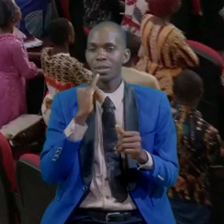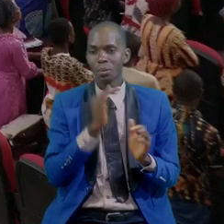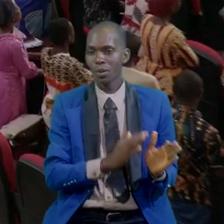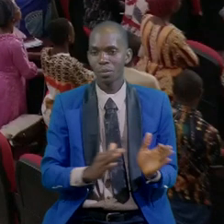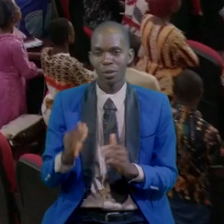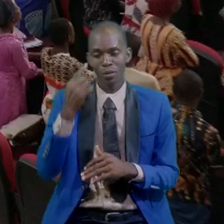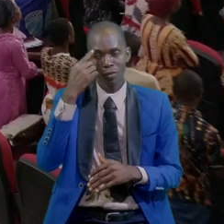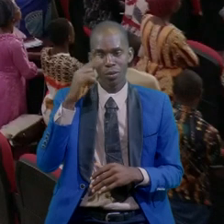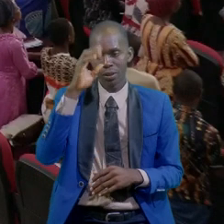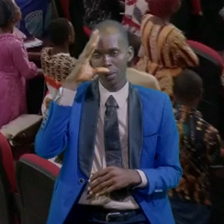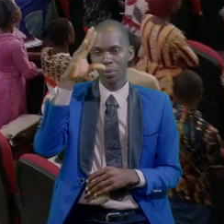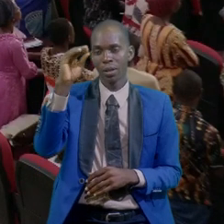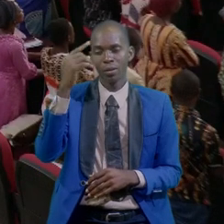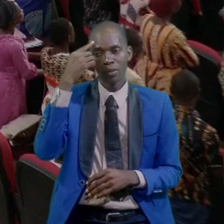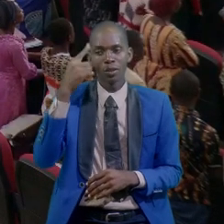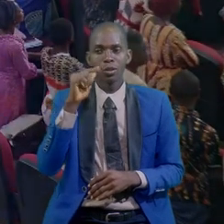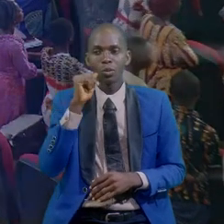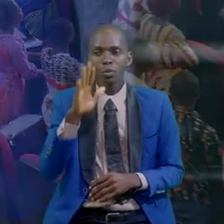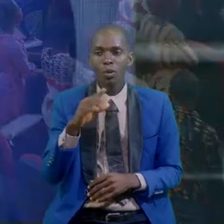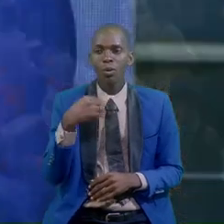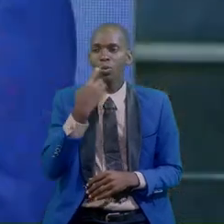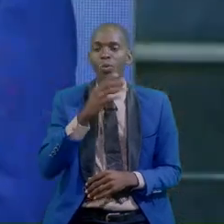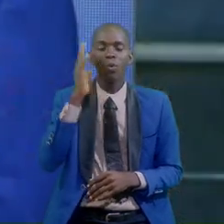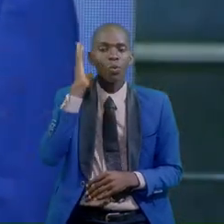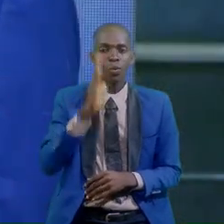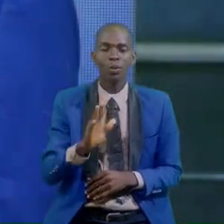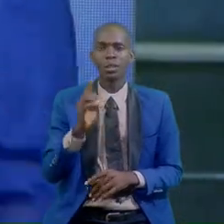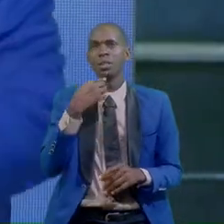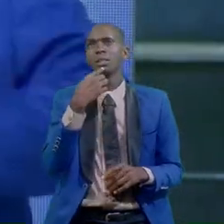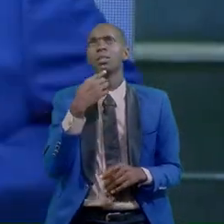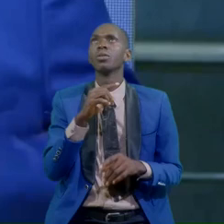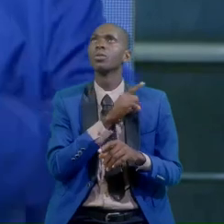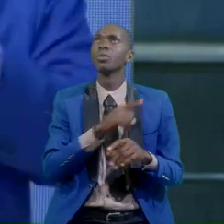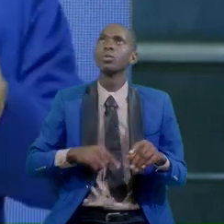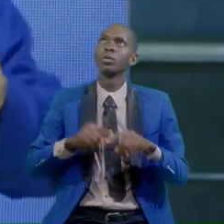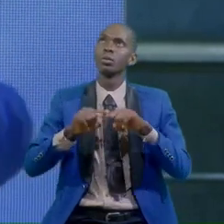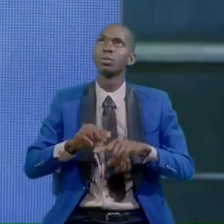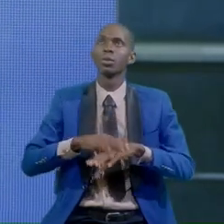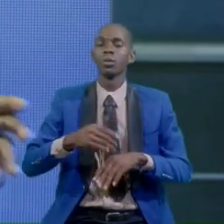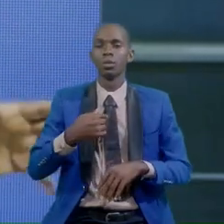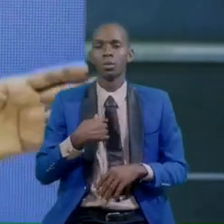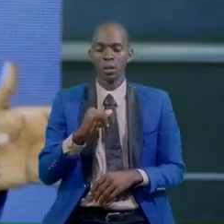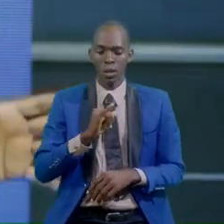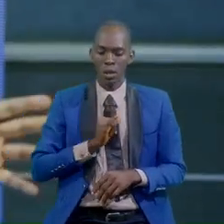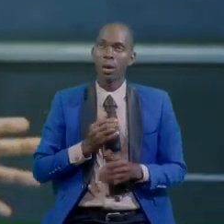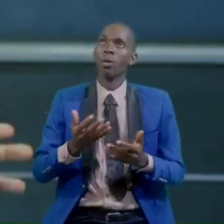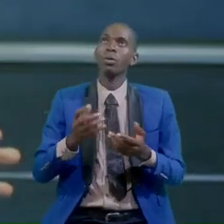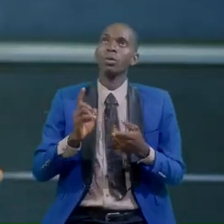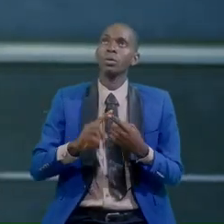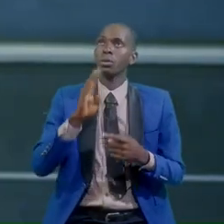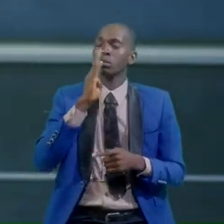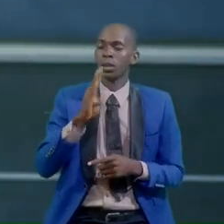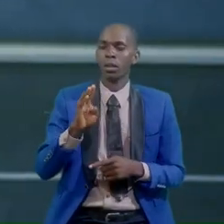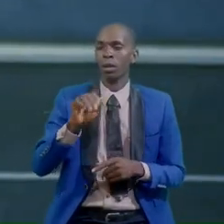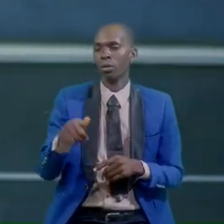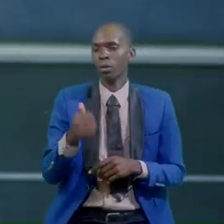man, for the woman who will say, count on me. I want to be an Elijah for